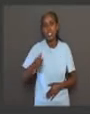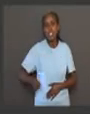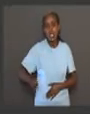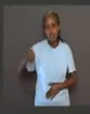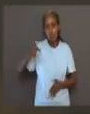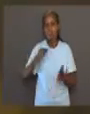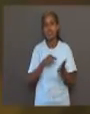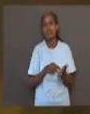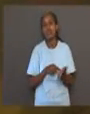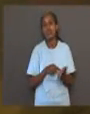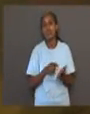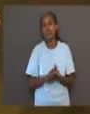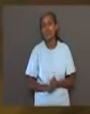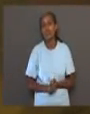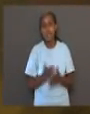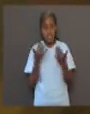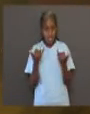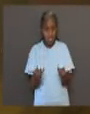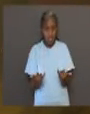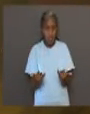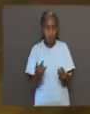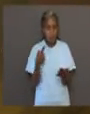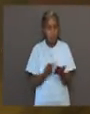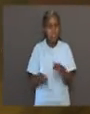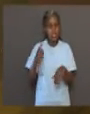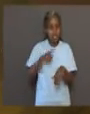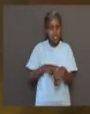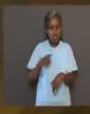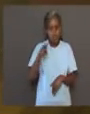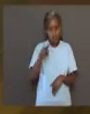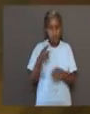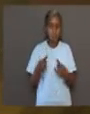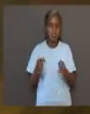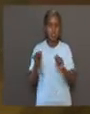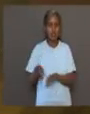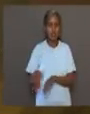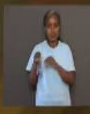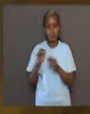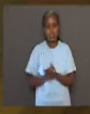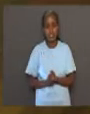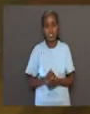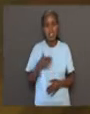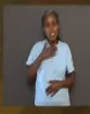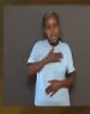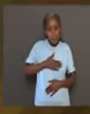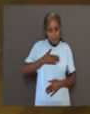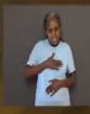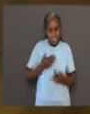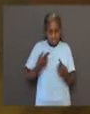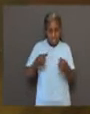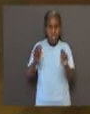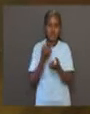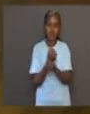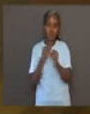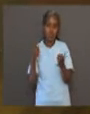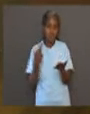origin point. Now, it is time for you to try, students. Please try to solve